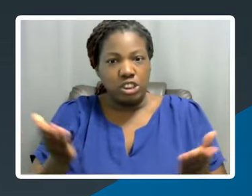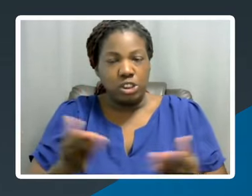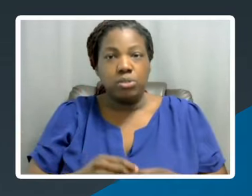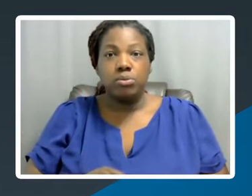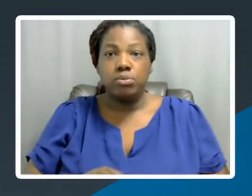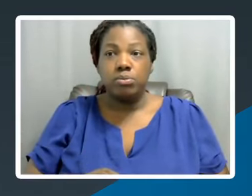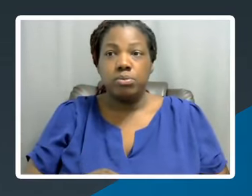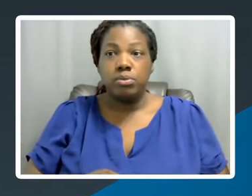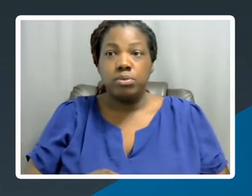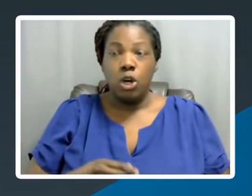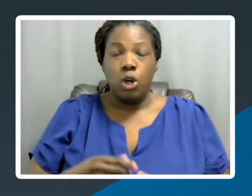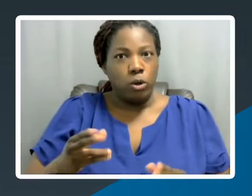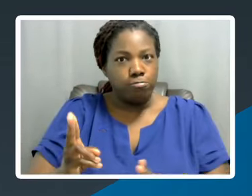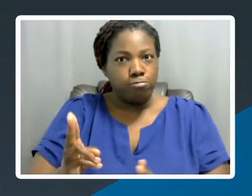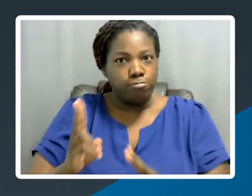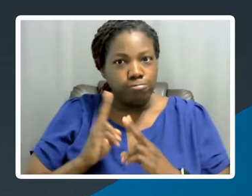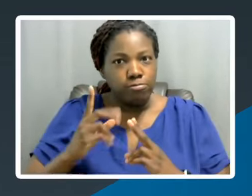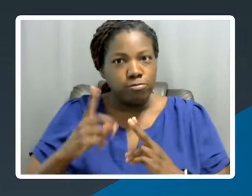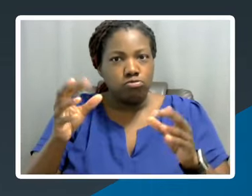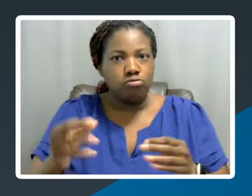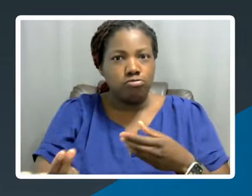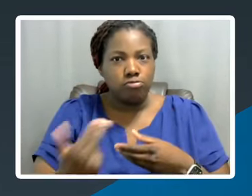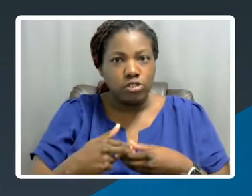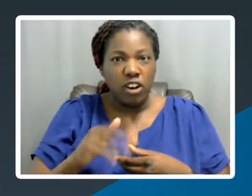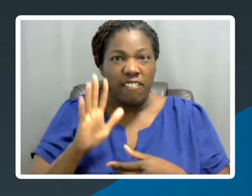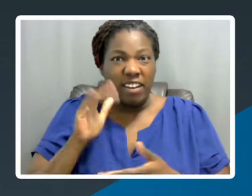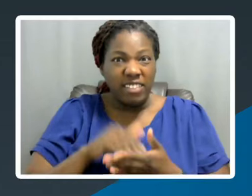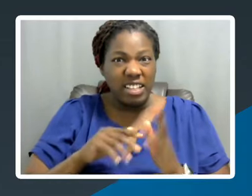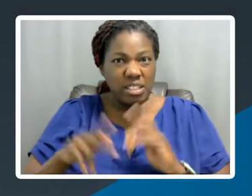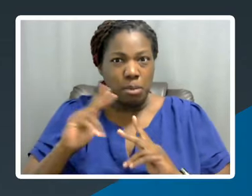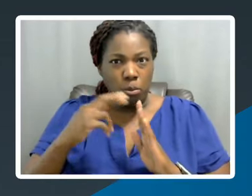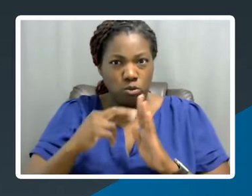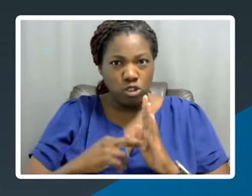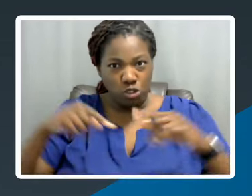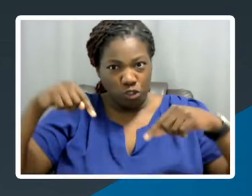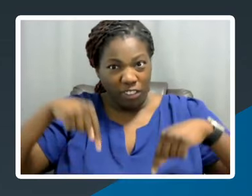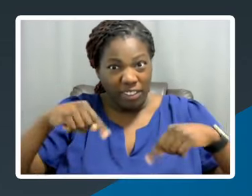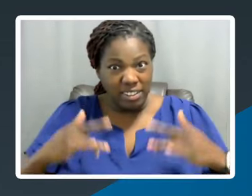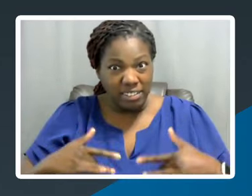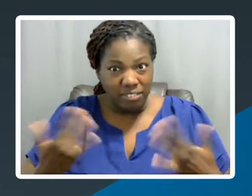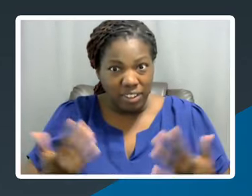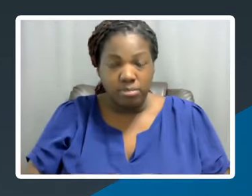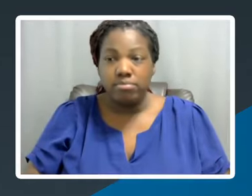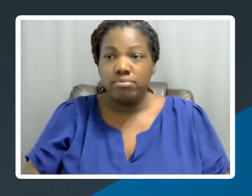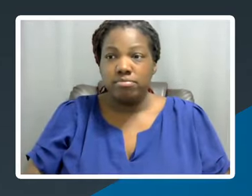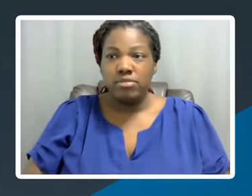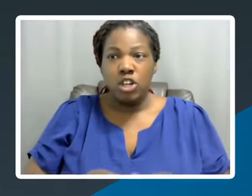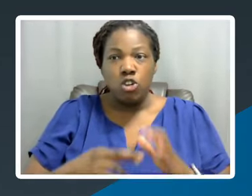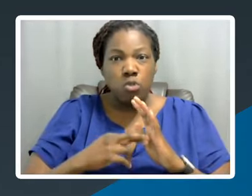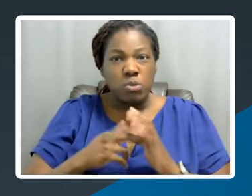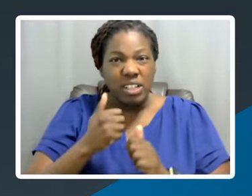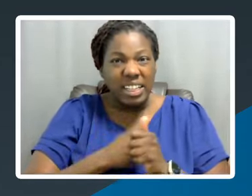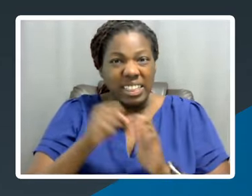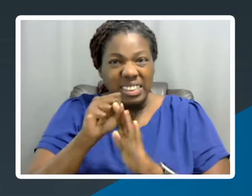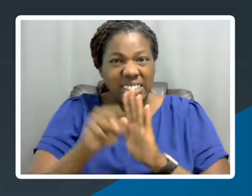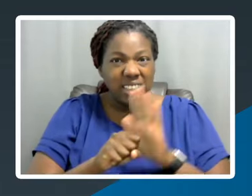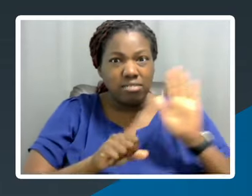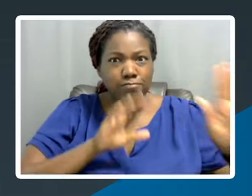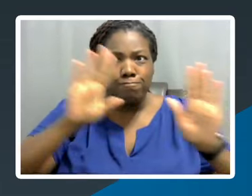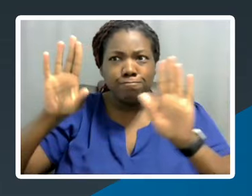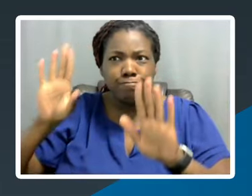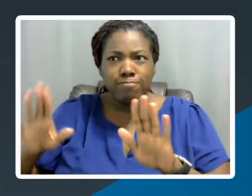and I am pleased to say that over 5,000 people have registered for the event, representing every state in the nation and more than